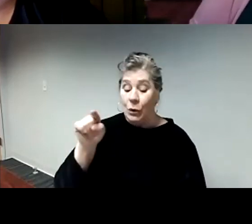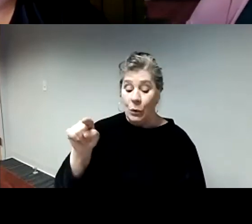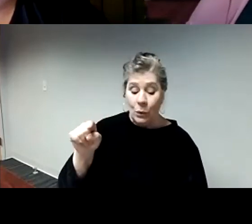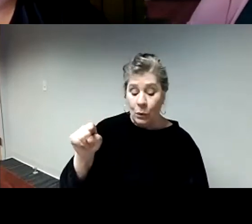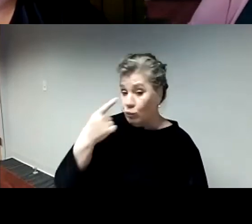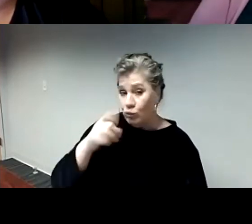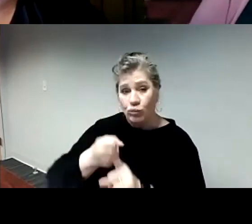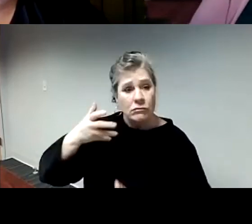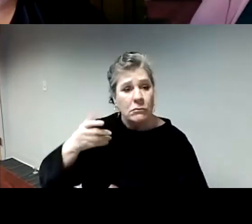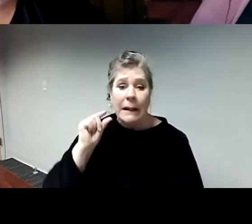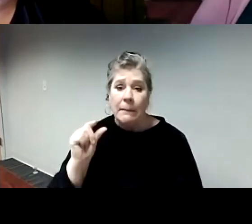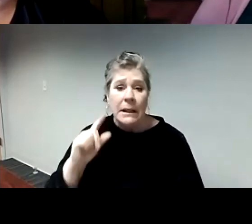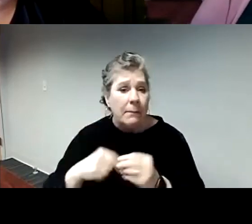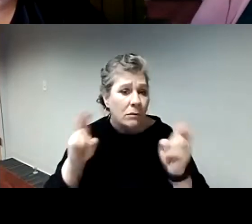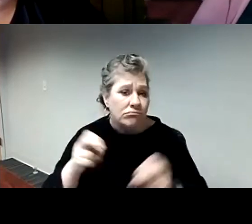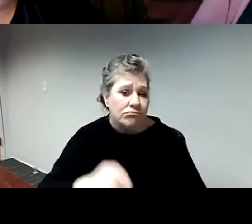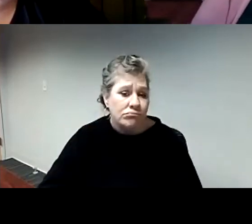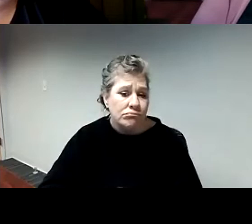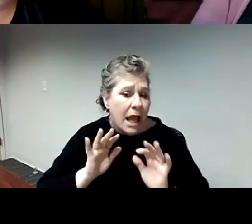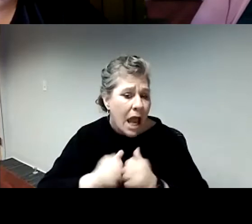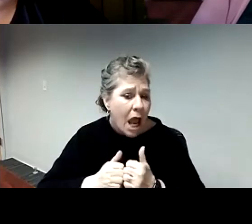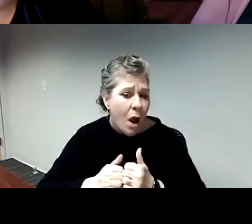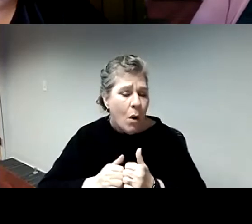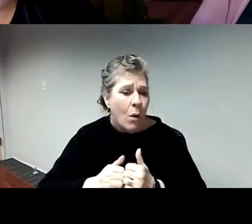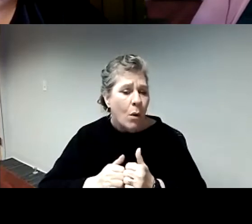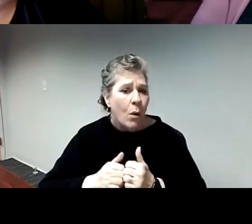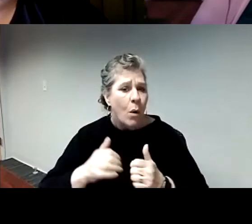could you talk a little bit about how issues of weight